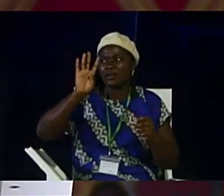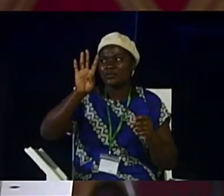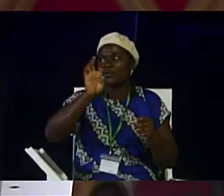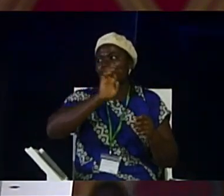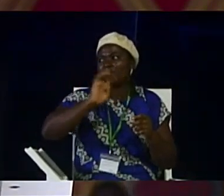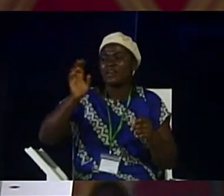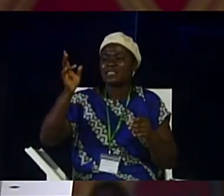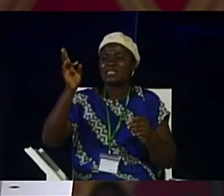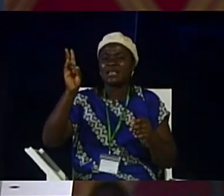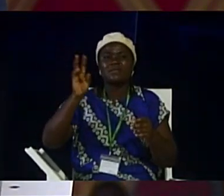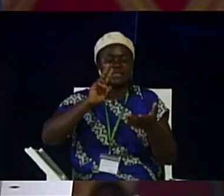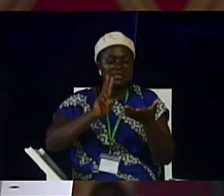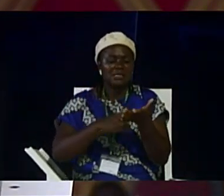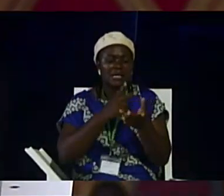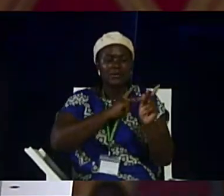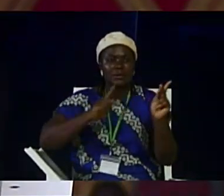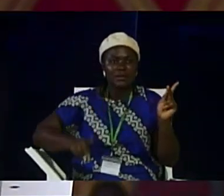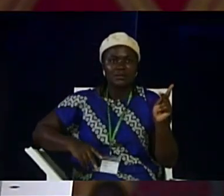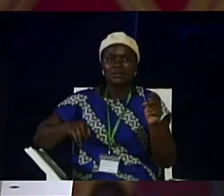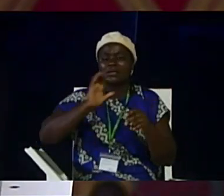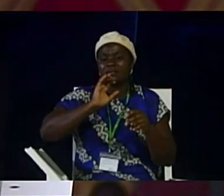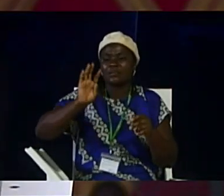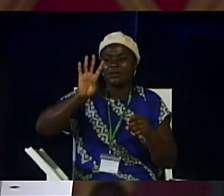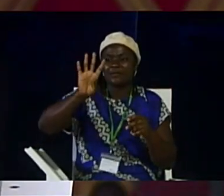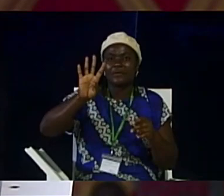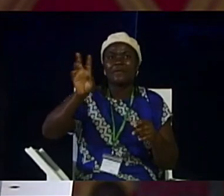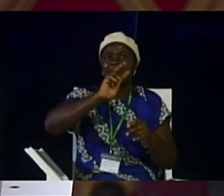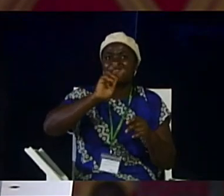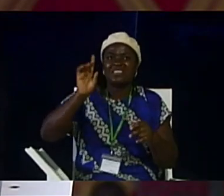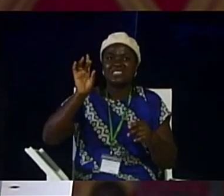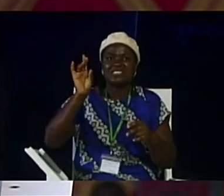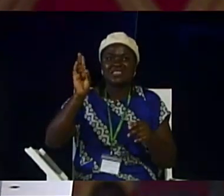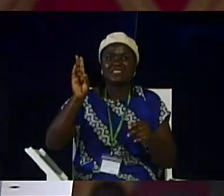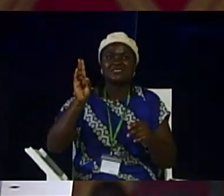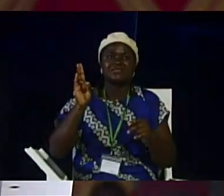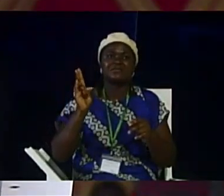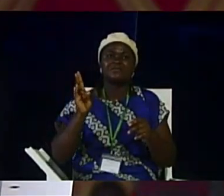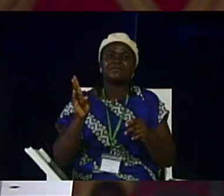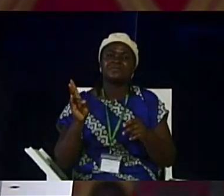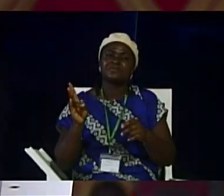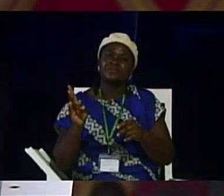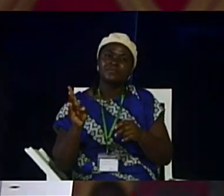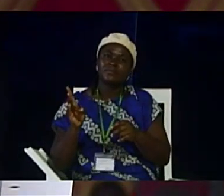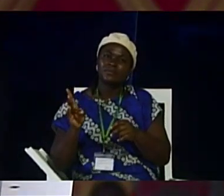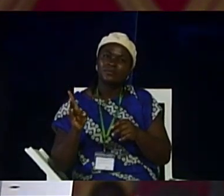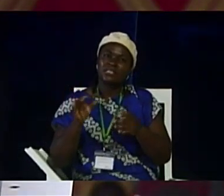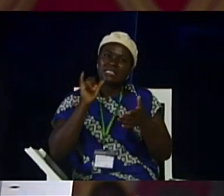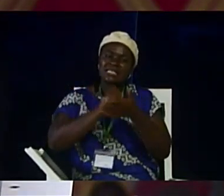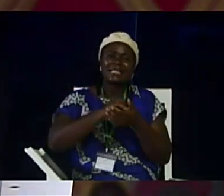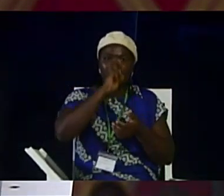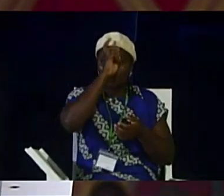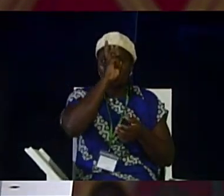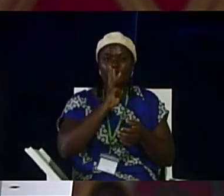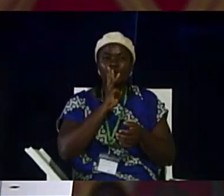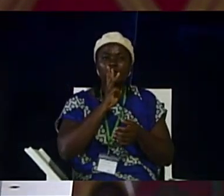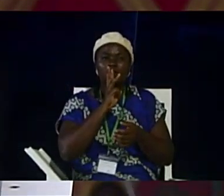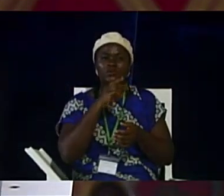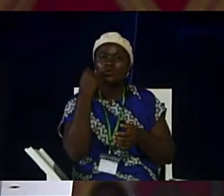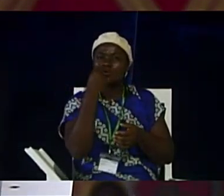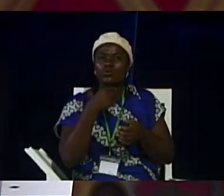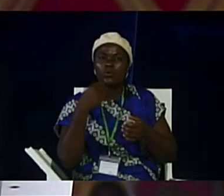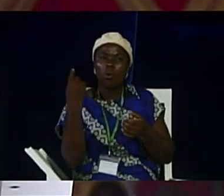7, 2 Kings chapter 4, verse 7, that widow who only had